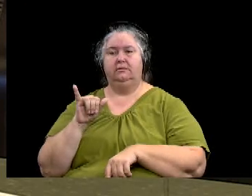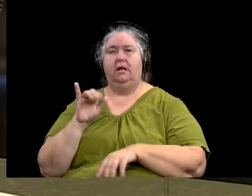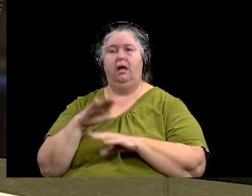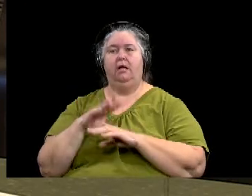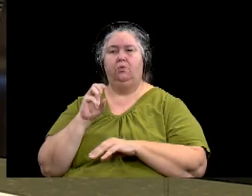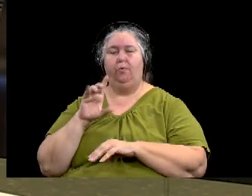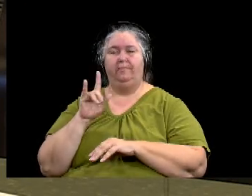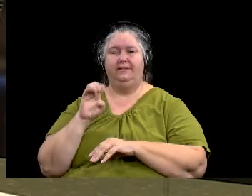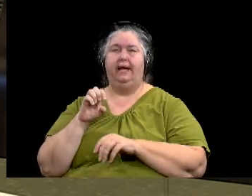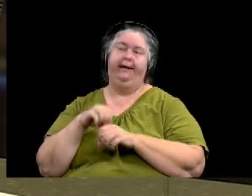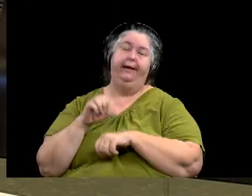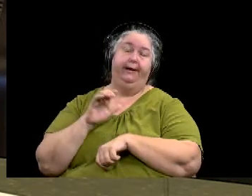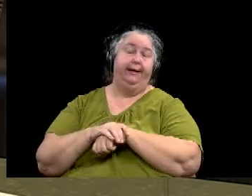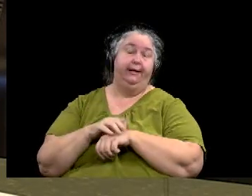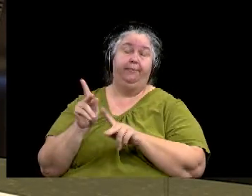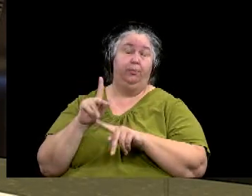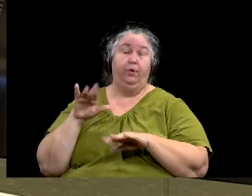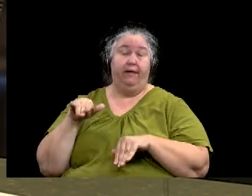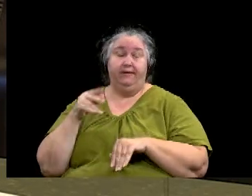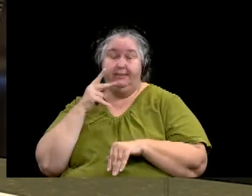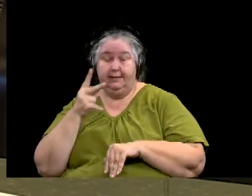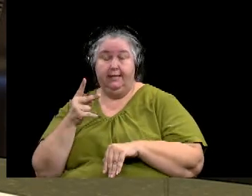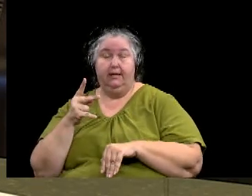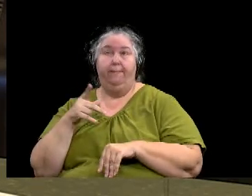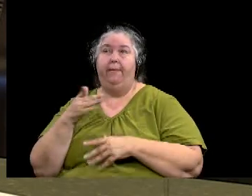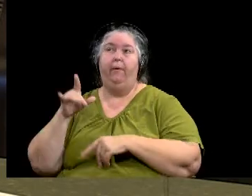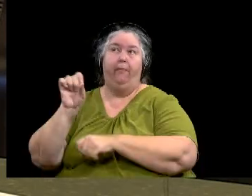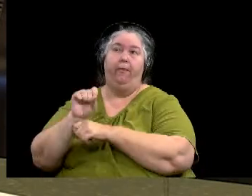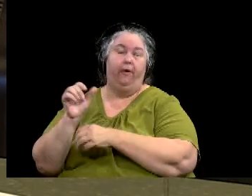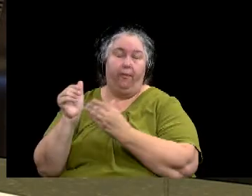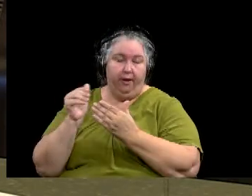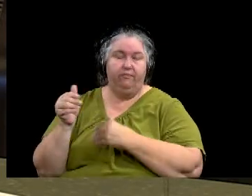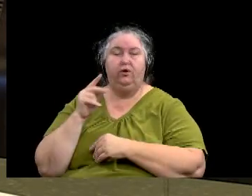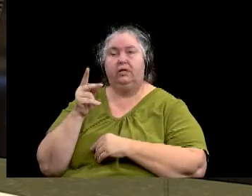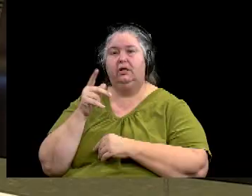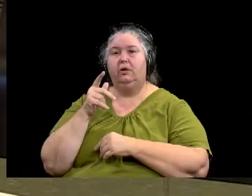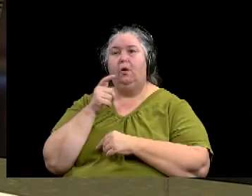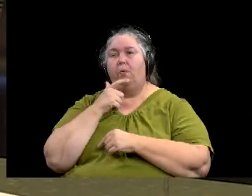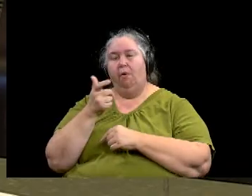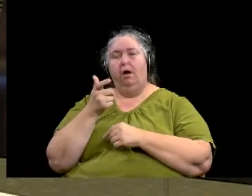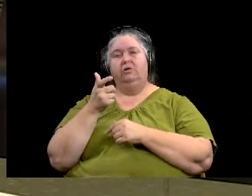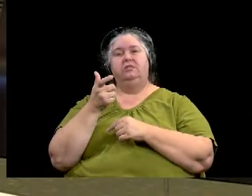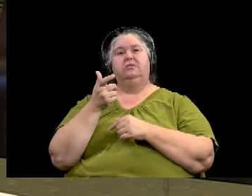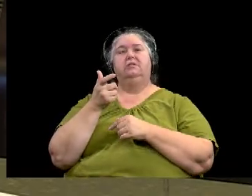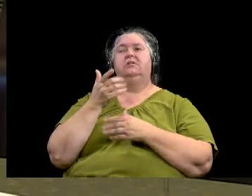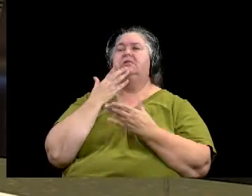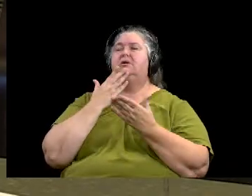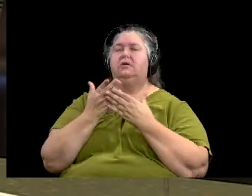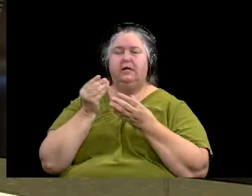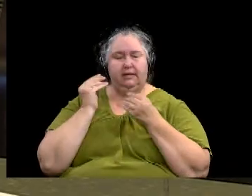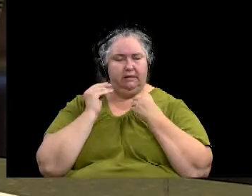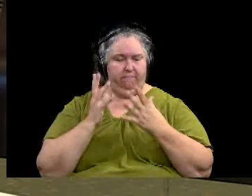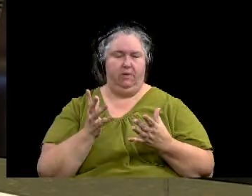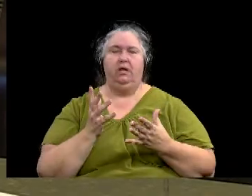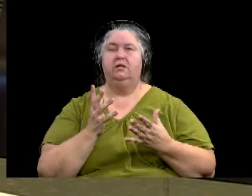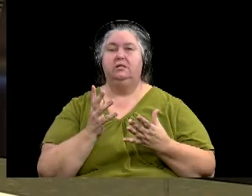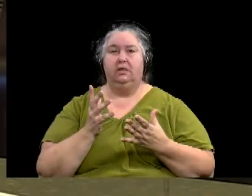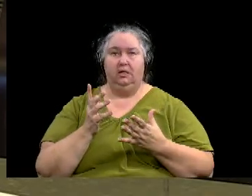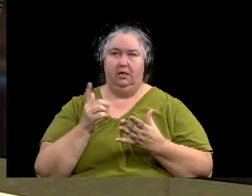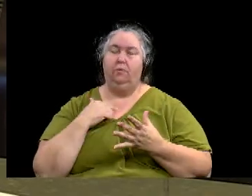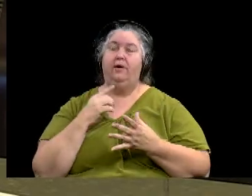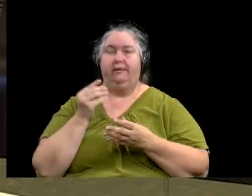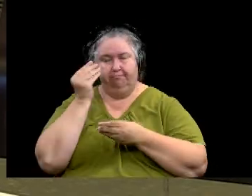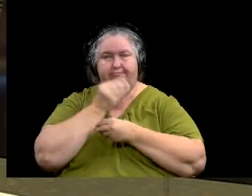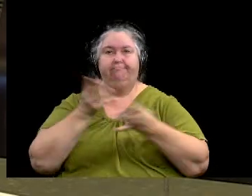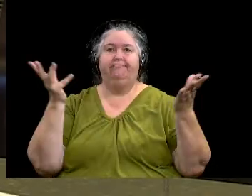were at work or whatever, you can share this information. Great information, and then we want to get that out there. Cannot remind enough to get the flu shot, because